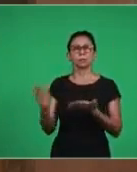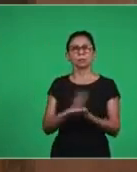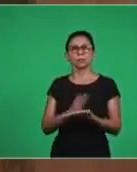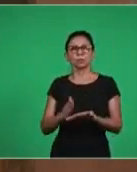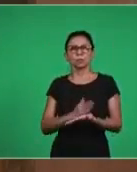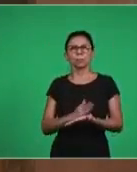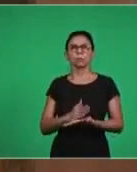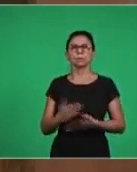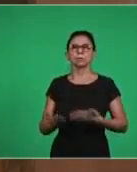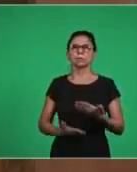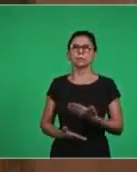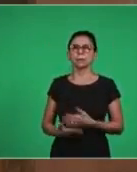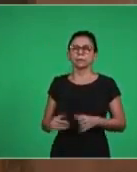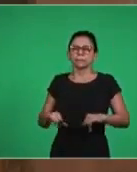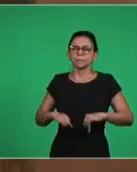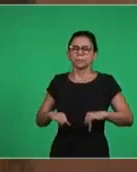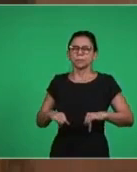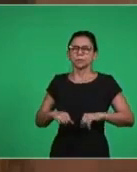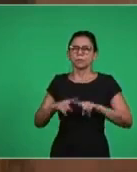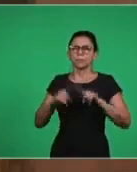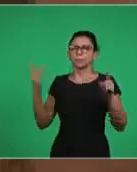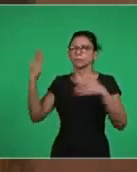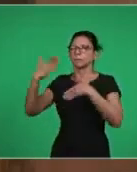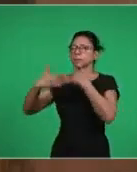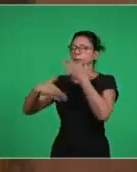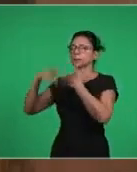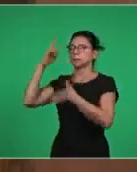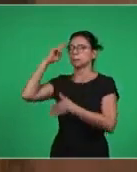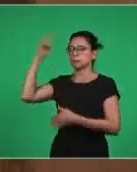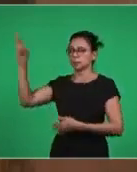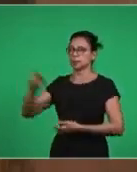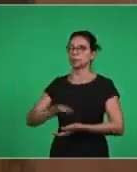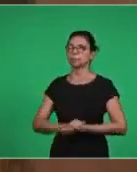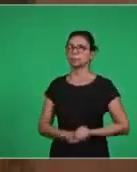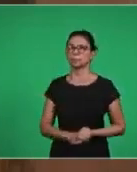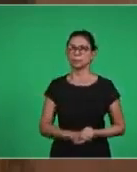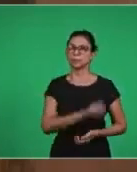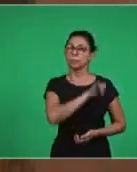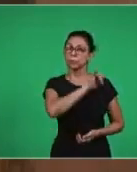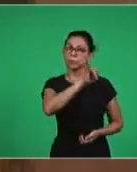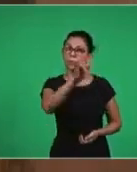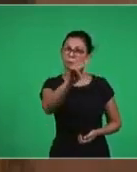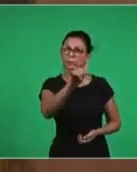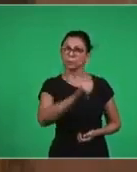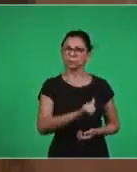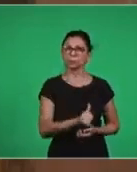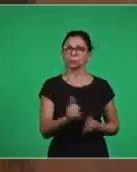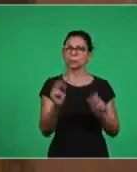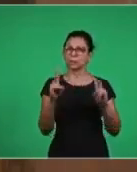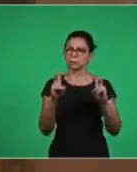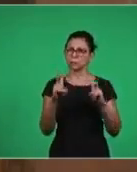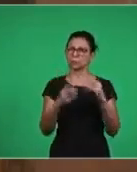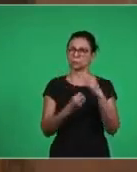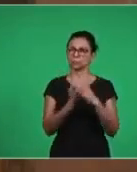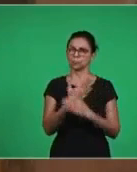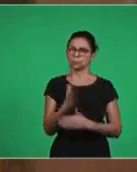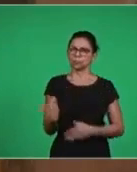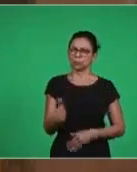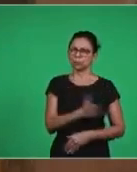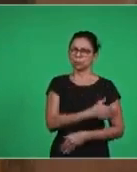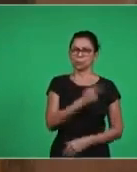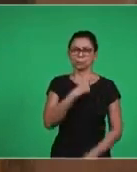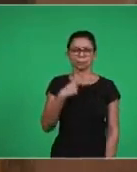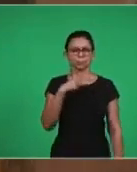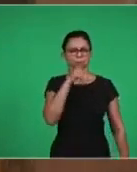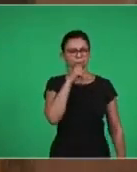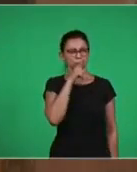suffered, but all at God's feet. And this is the word regarding this small topic that came up.